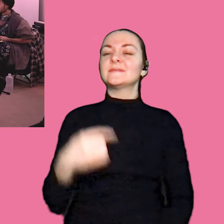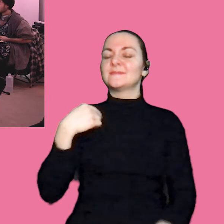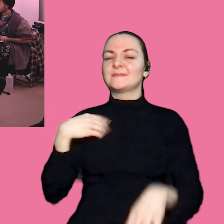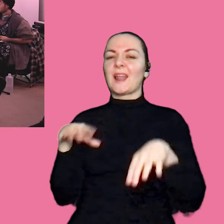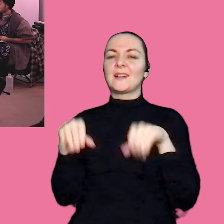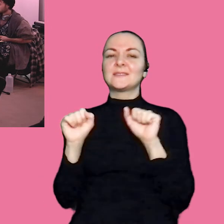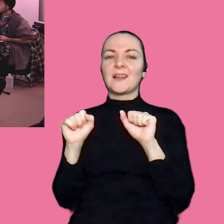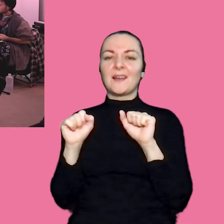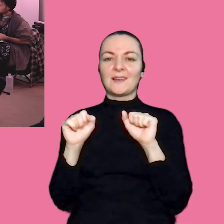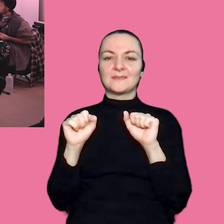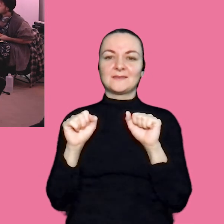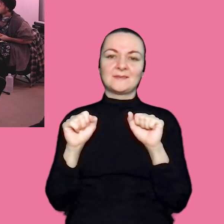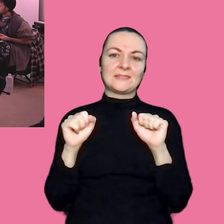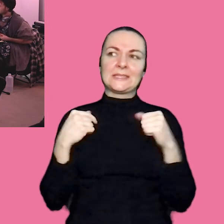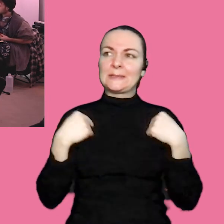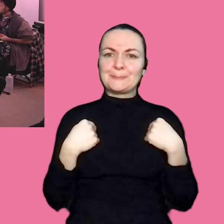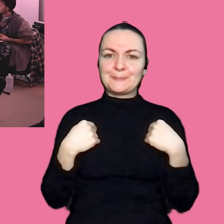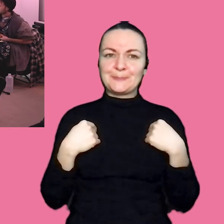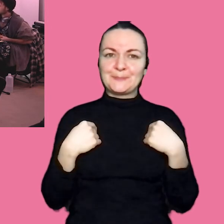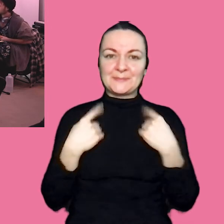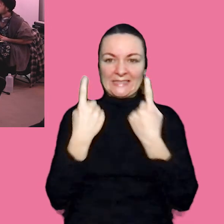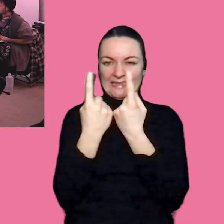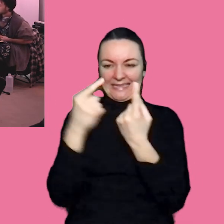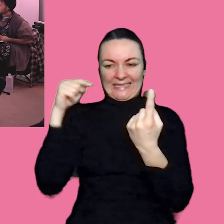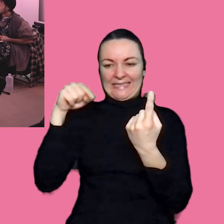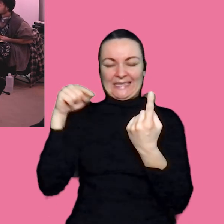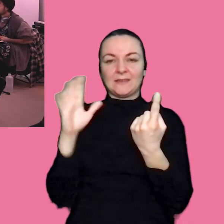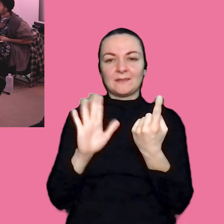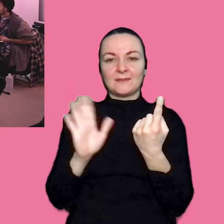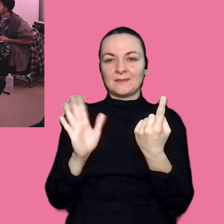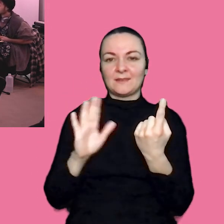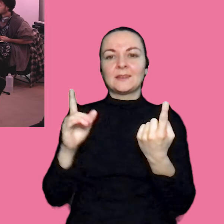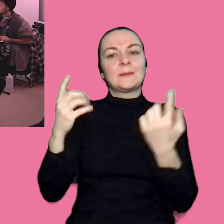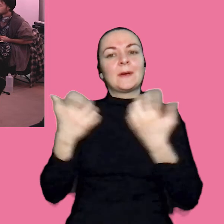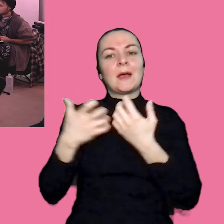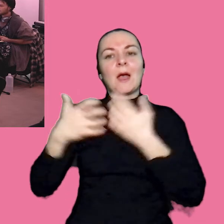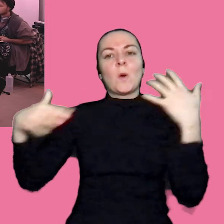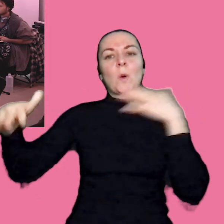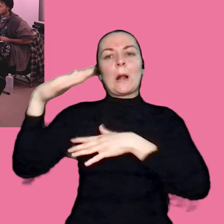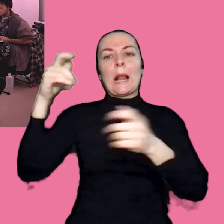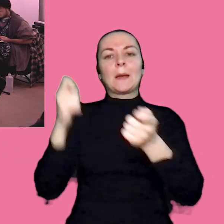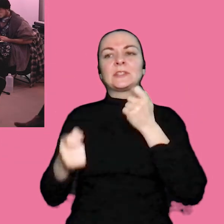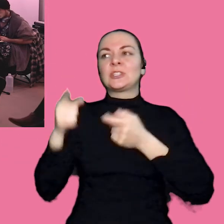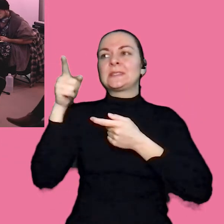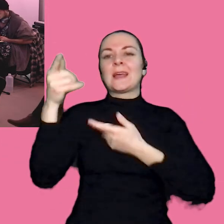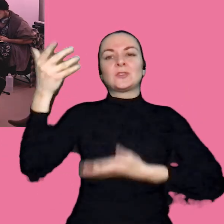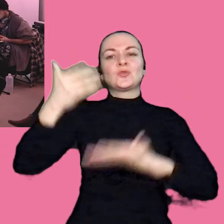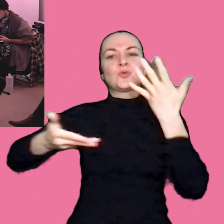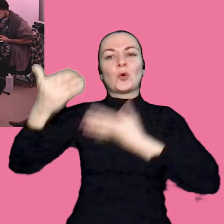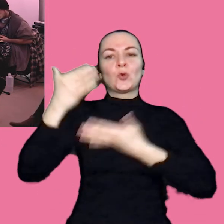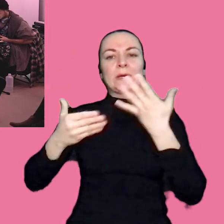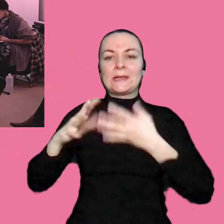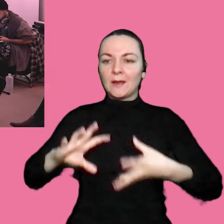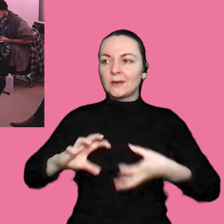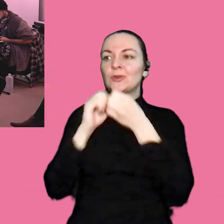I'll start. For me, it wasn't a thing, but for me, it was about the way we telling the story about climate change. And I think